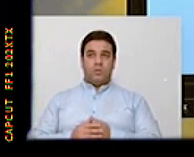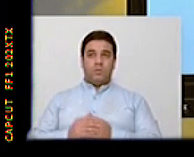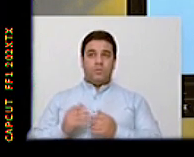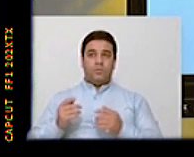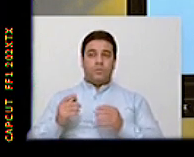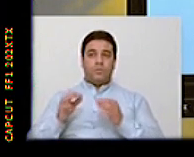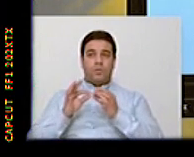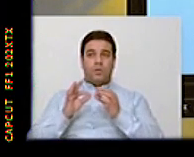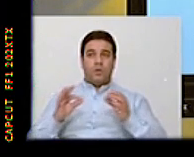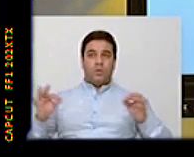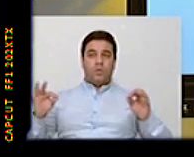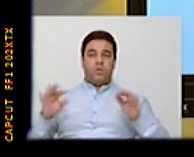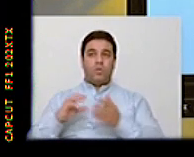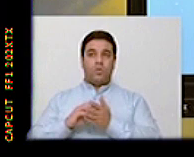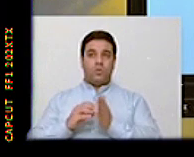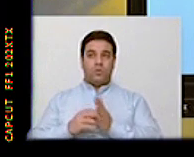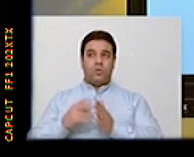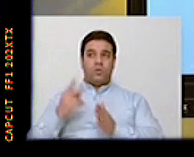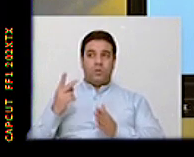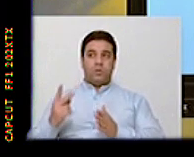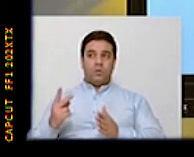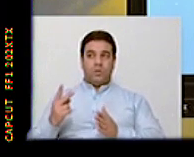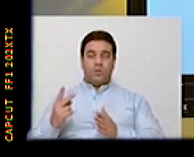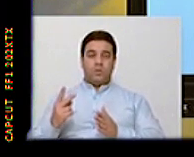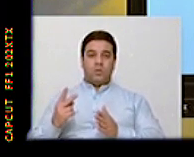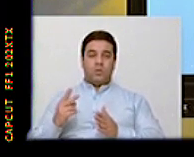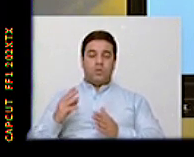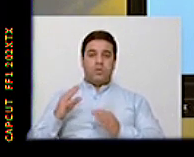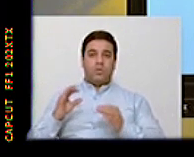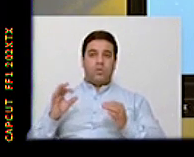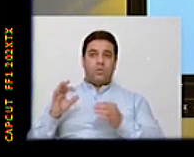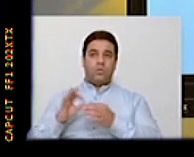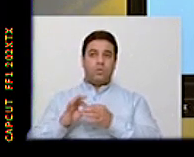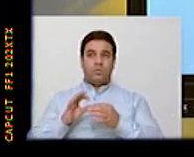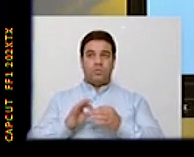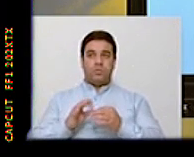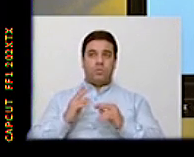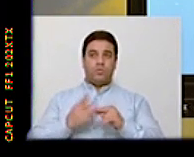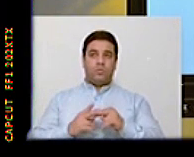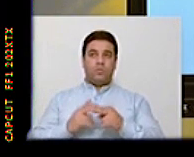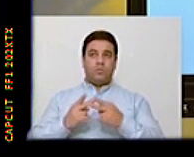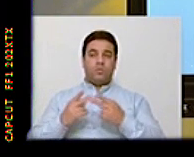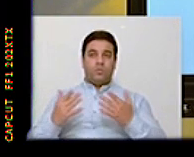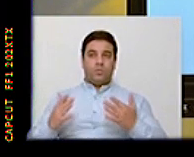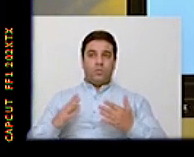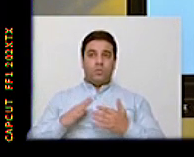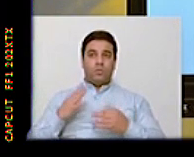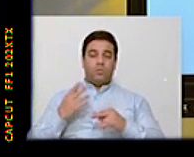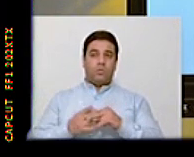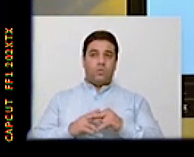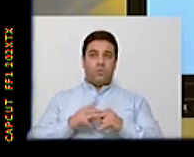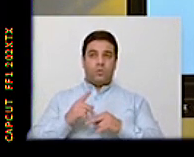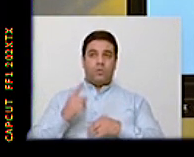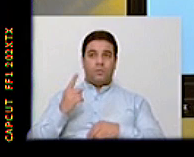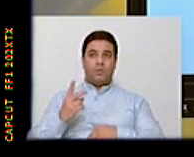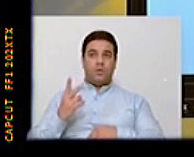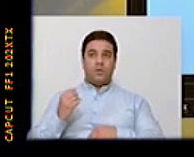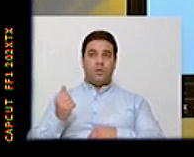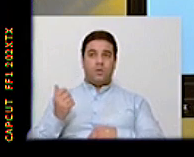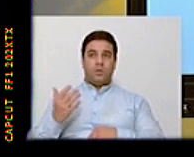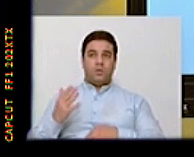Arqon tortilgan xonaga ikkita tutqich orasiga arqon tortildi va unga bir